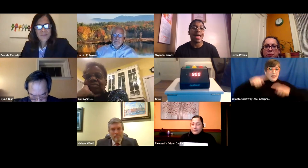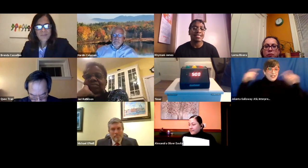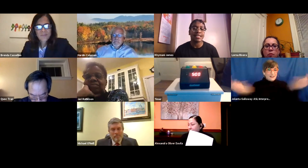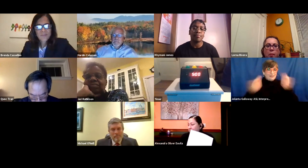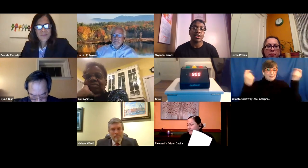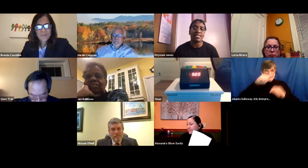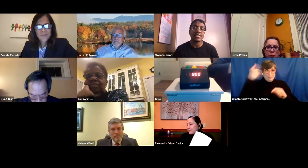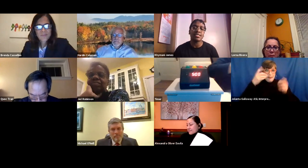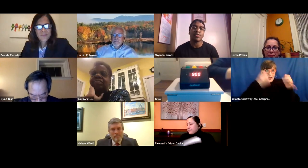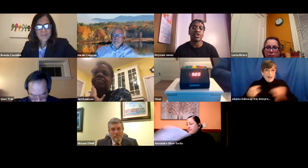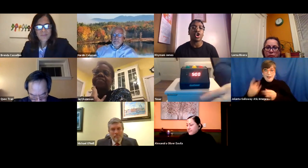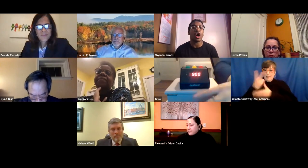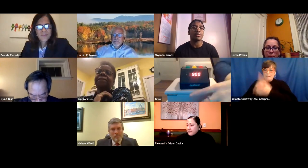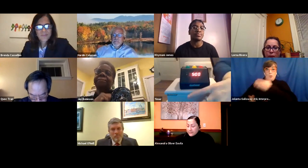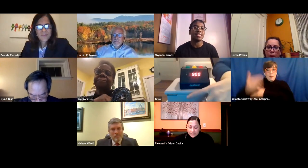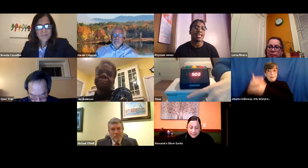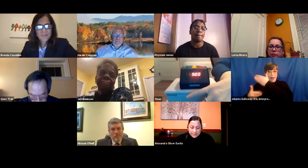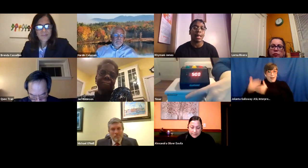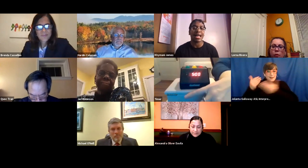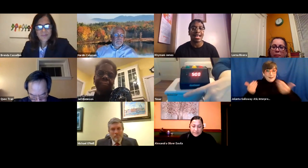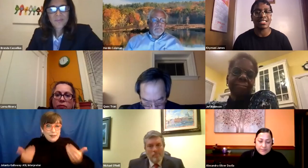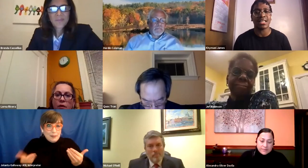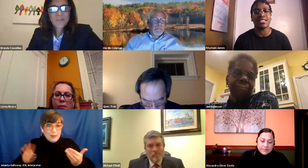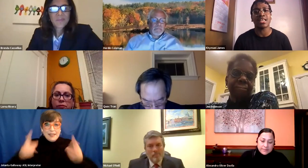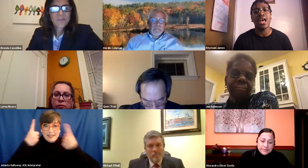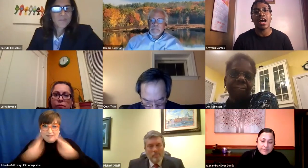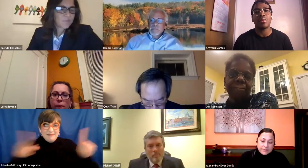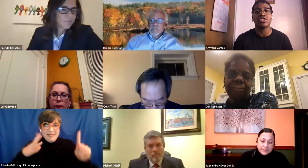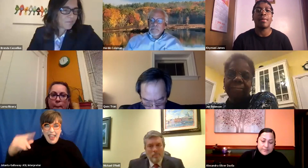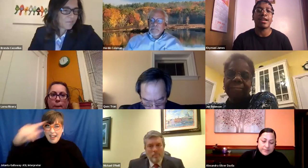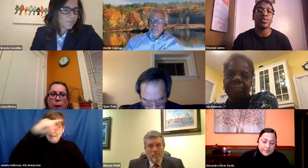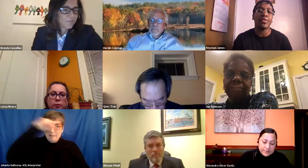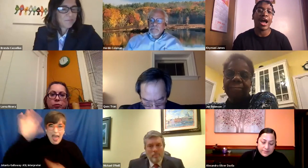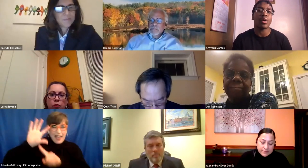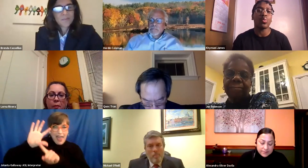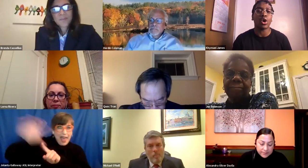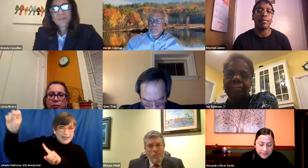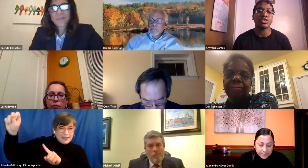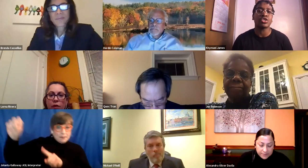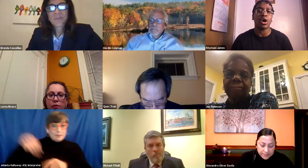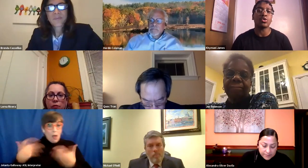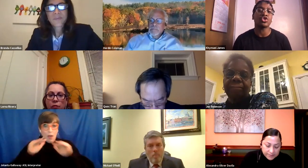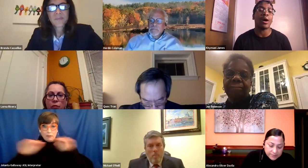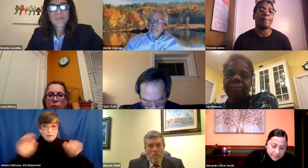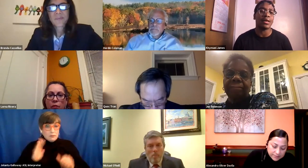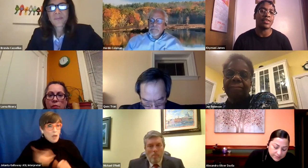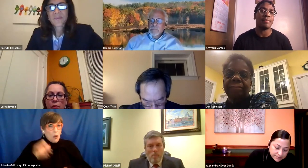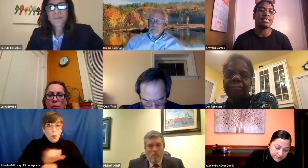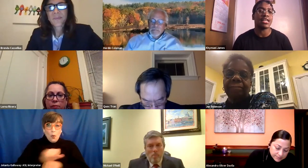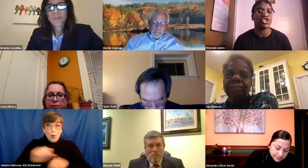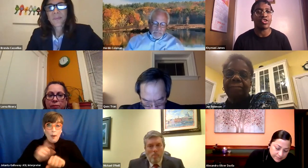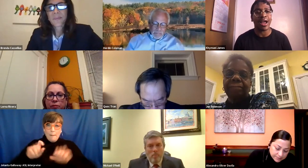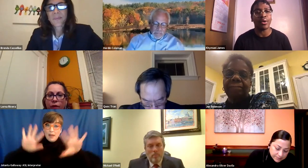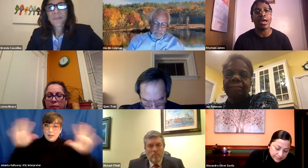both past and present, for their accomplishments and Black excellence. I want to remind everyone that our work must also uplift